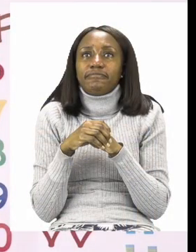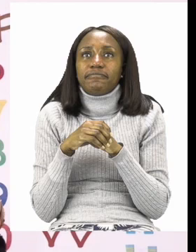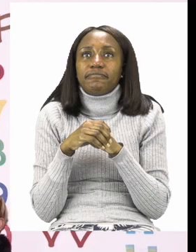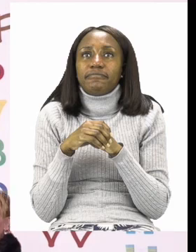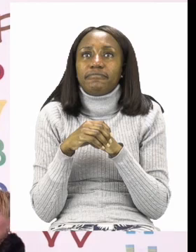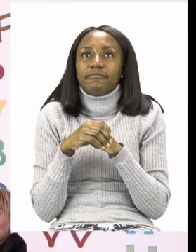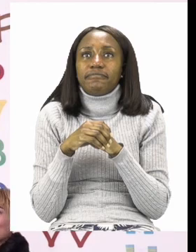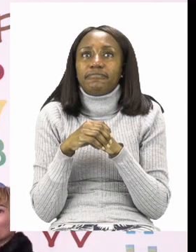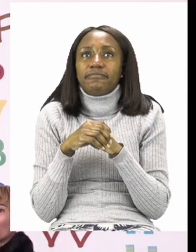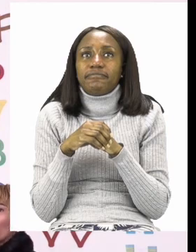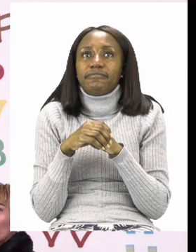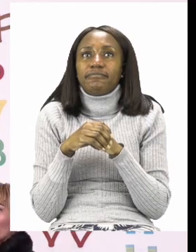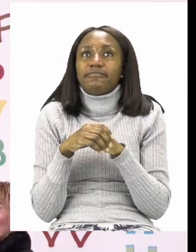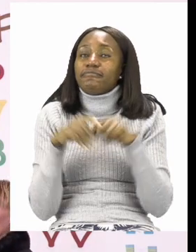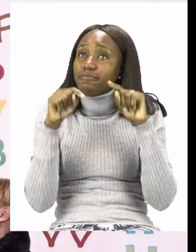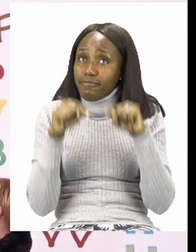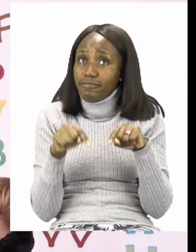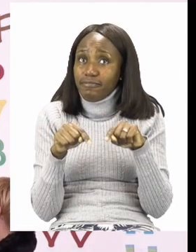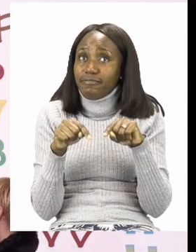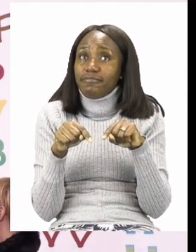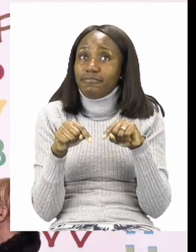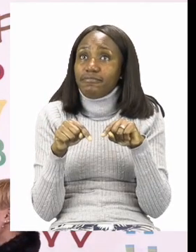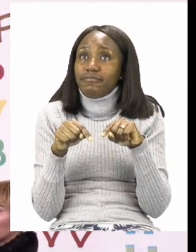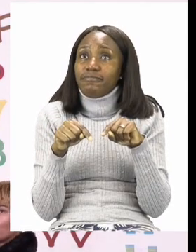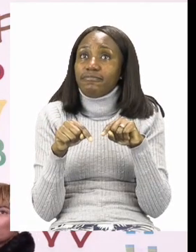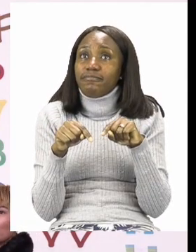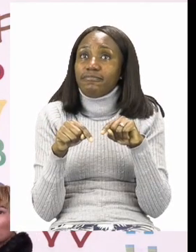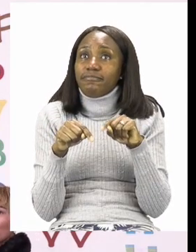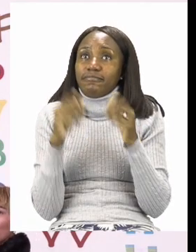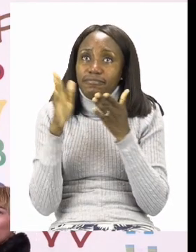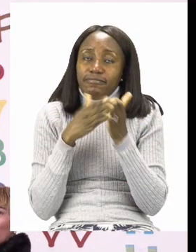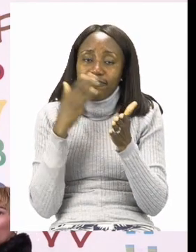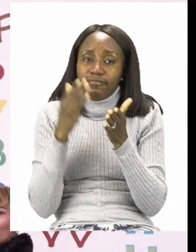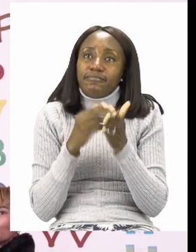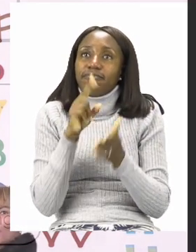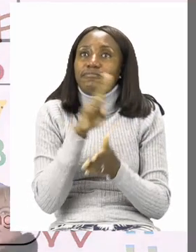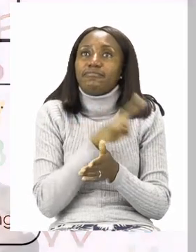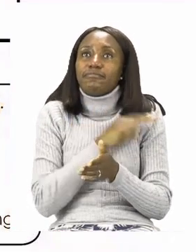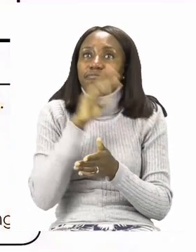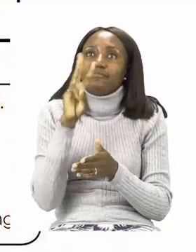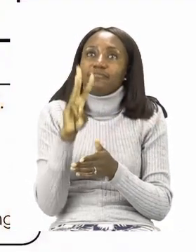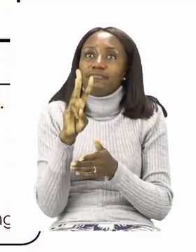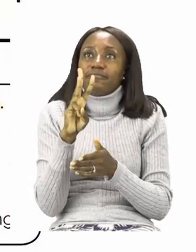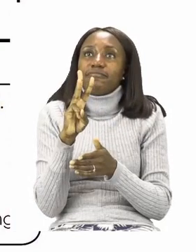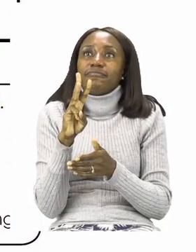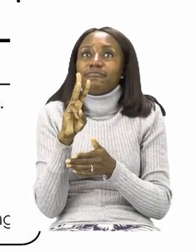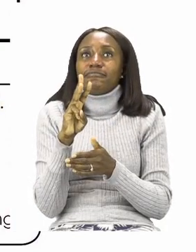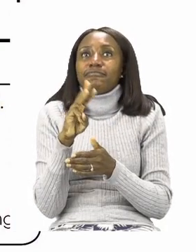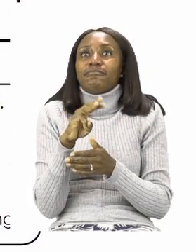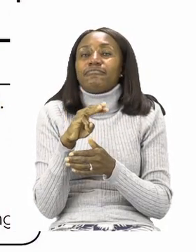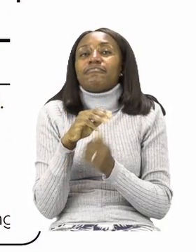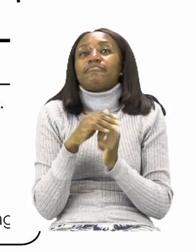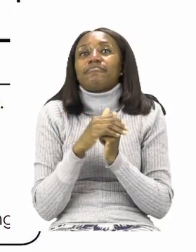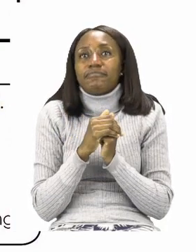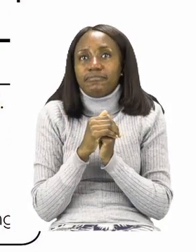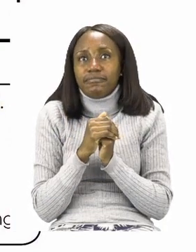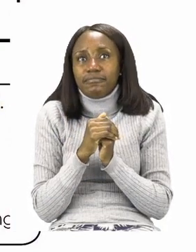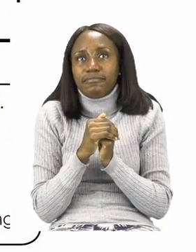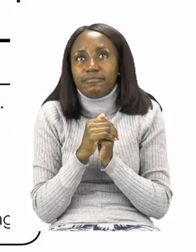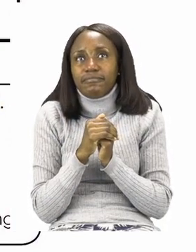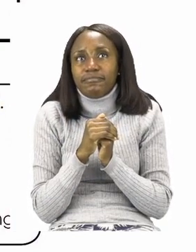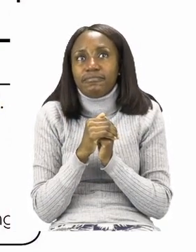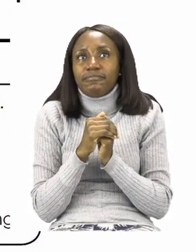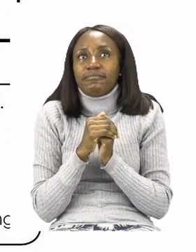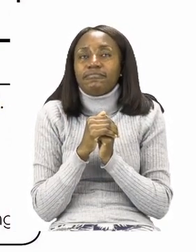For our next lesson, we are going to page 23 and page 24. On